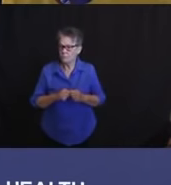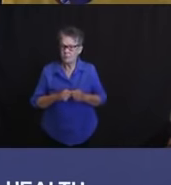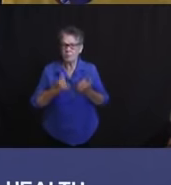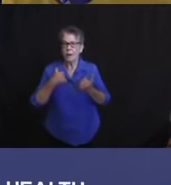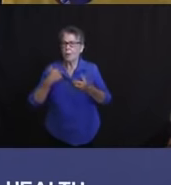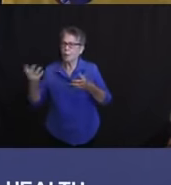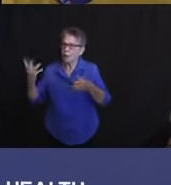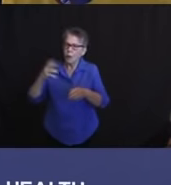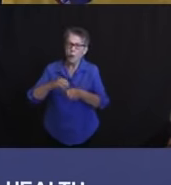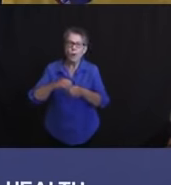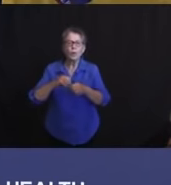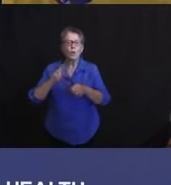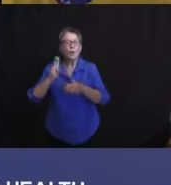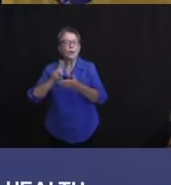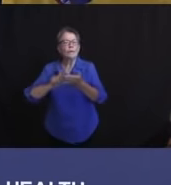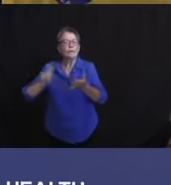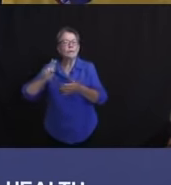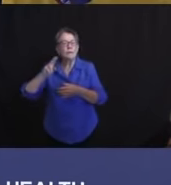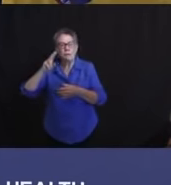Central,